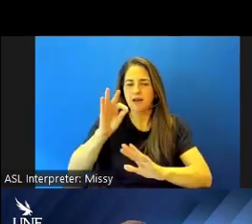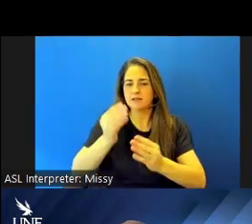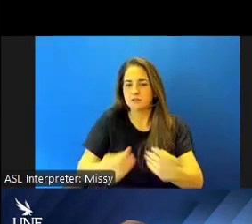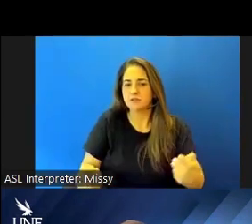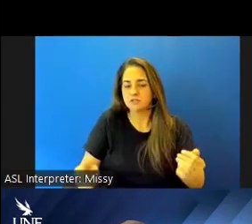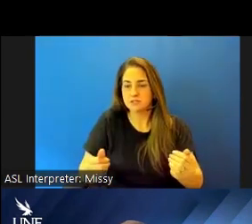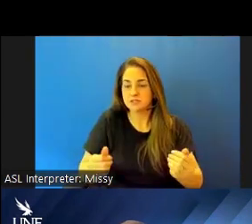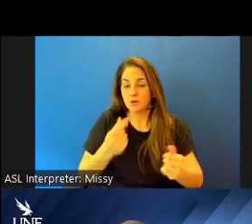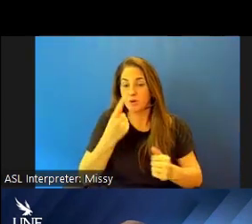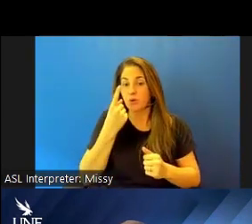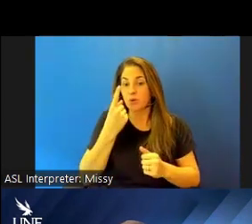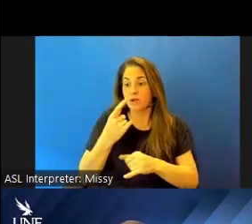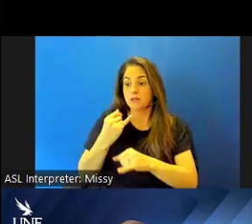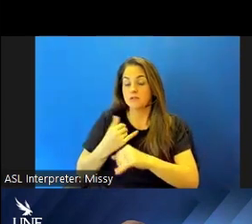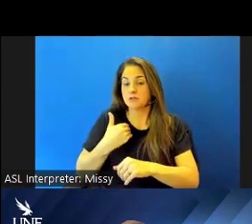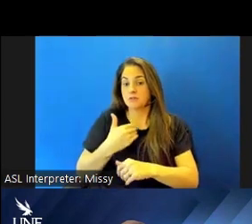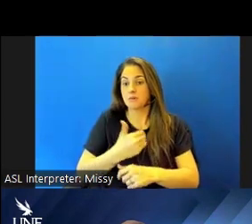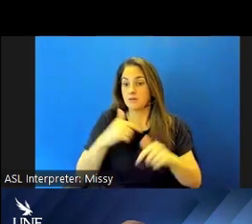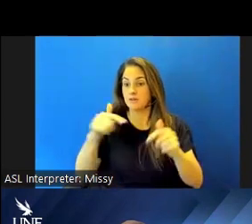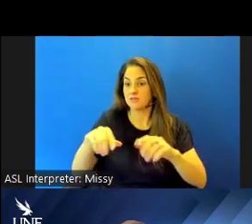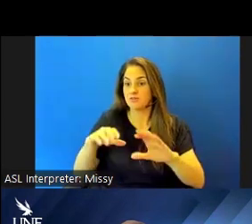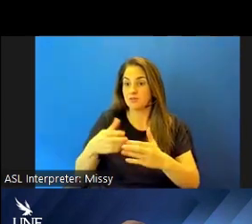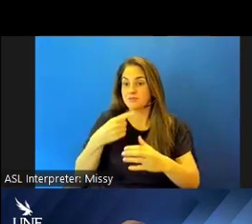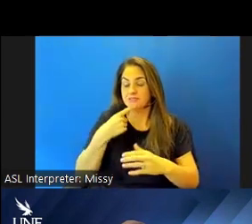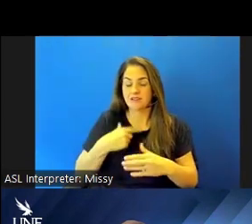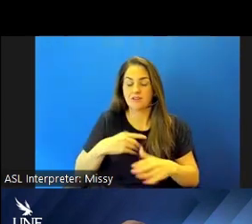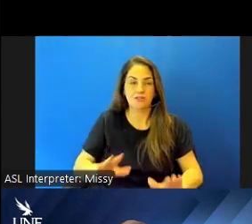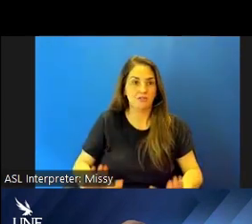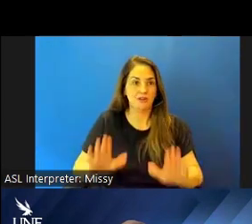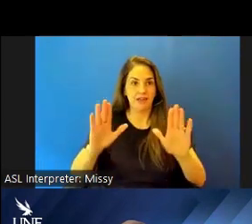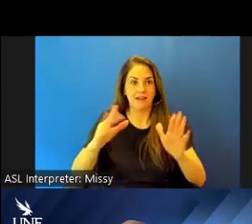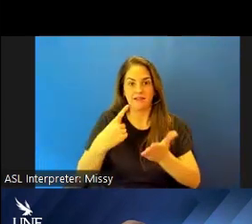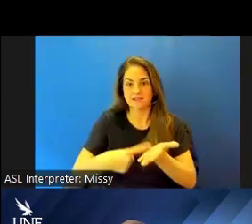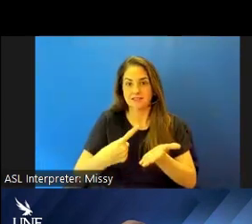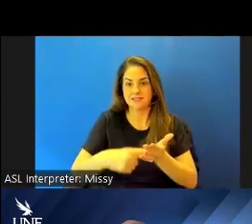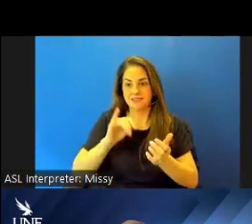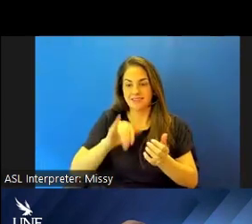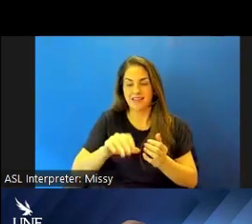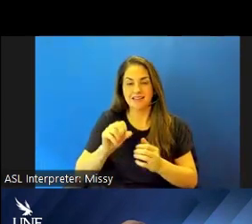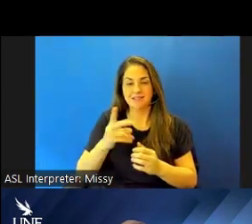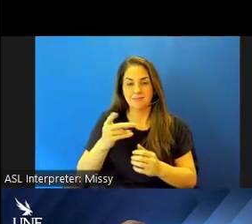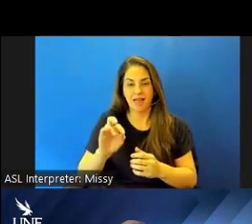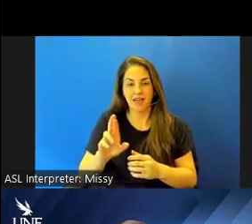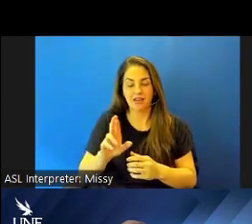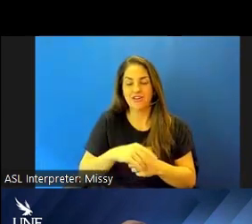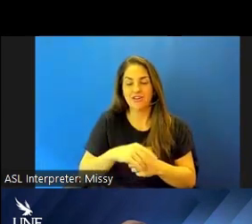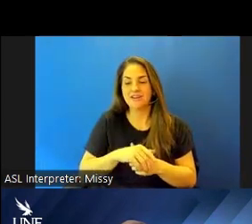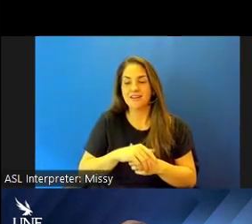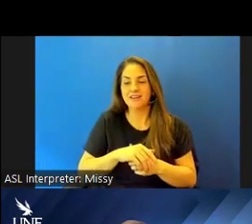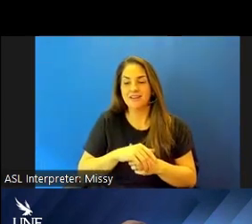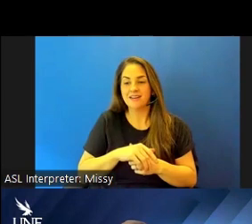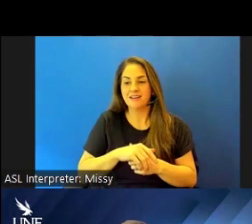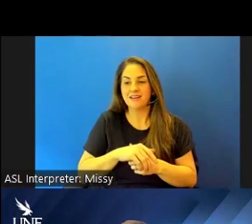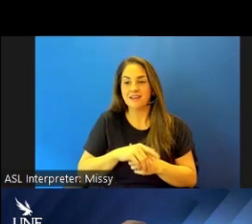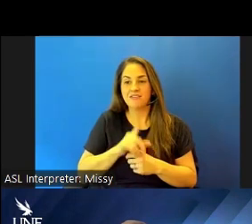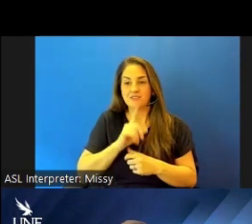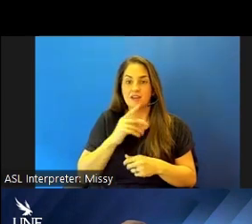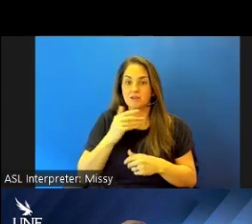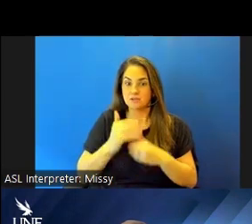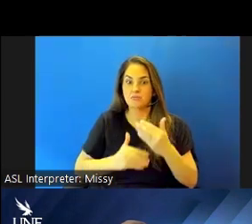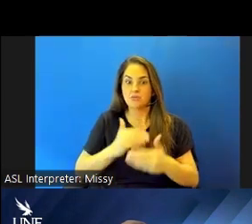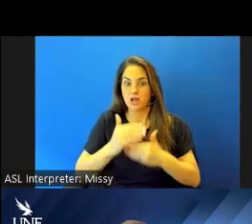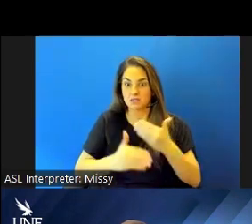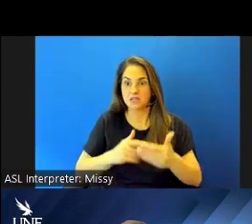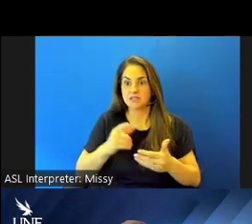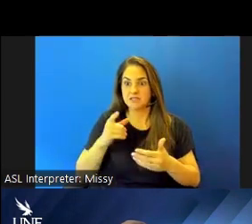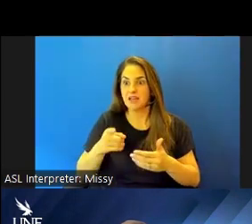our institutional members who was on this group had said they had a great conversation with that supplier, ended up being a process for that supplier to